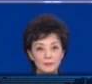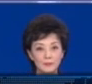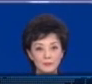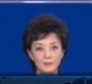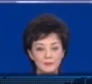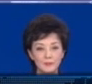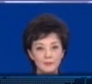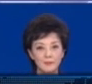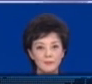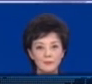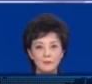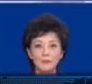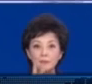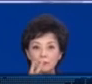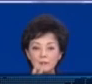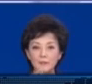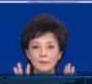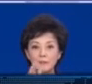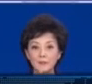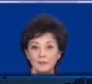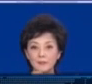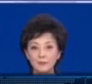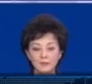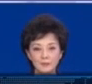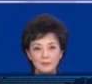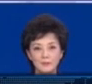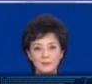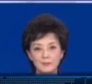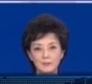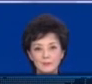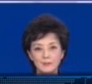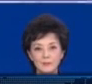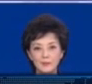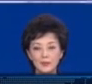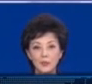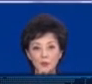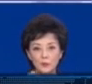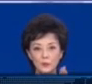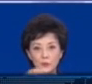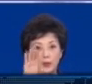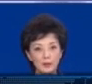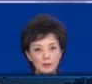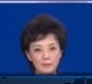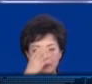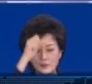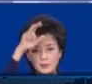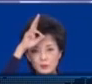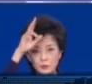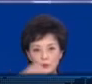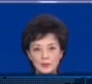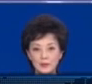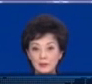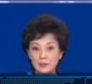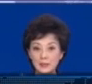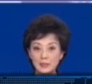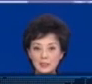Seeing the severity of the COVID-19, China has established a leading group in fighting against the